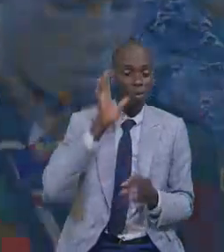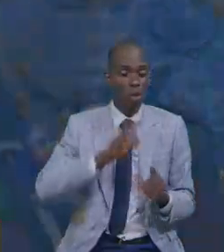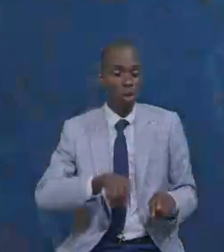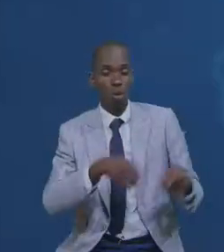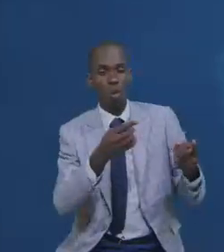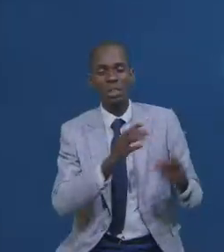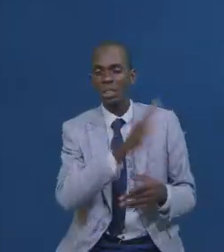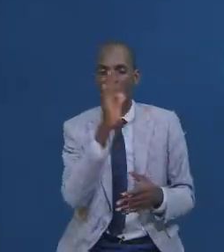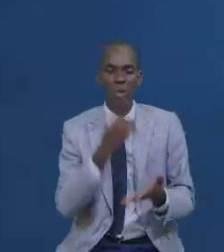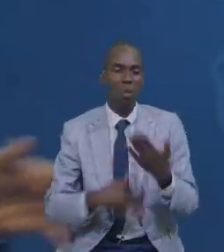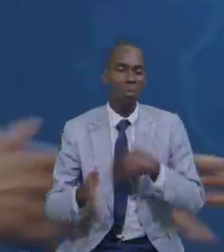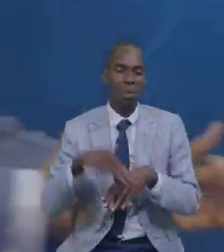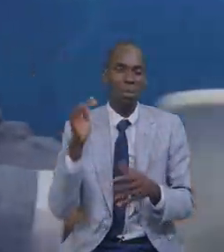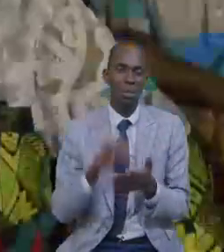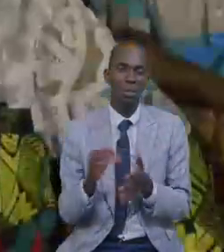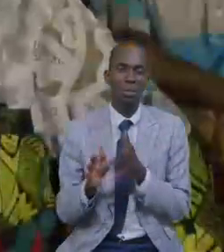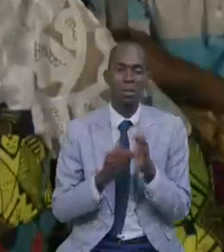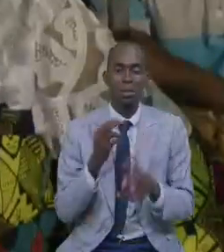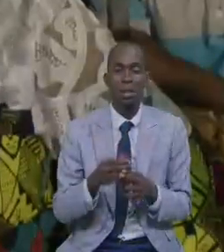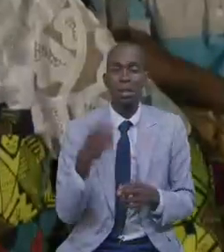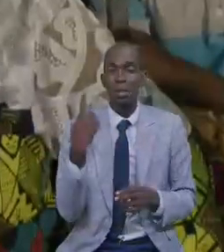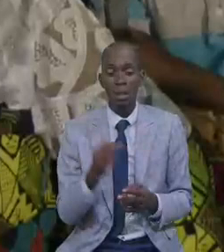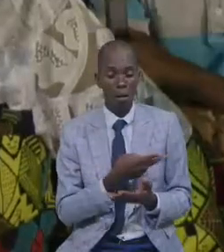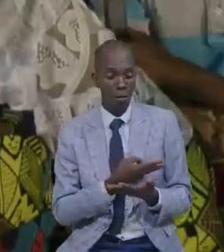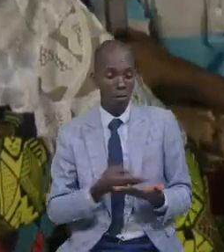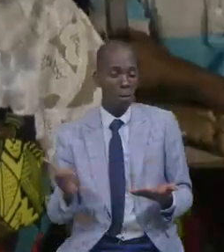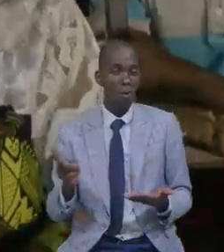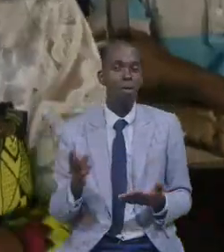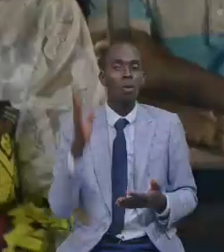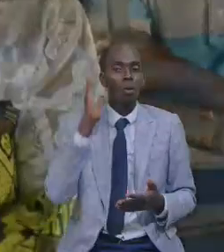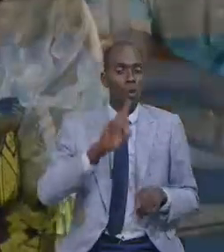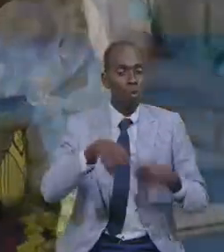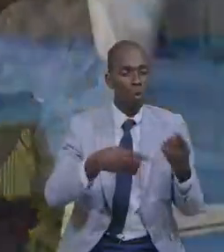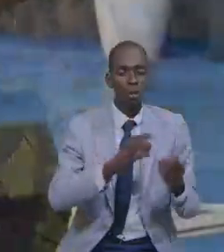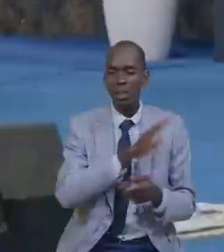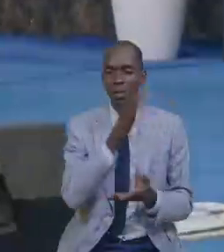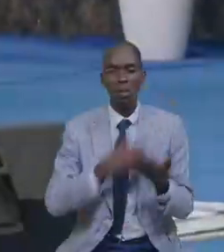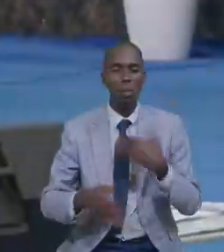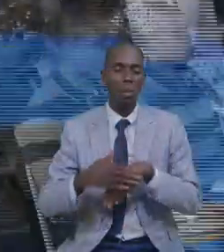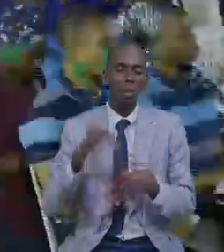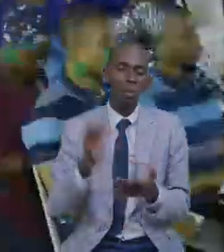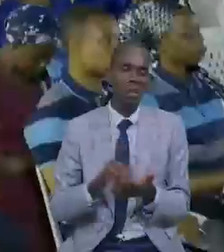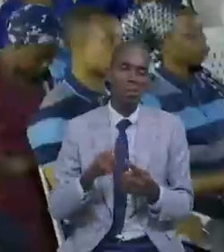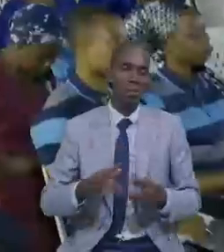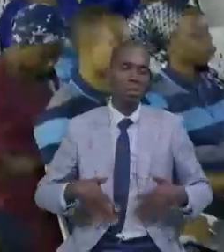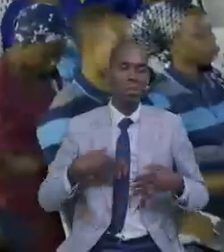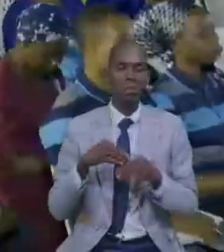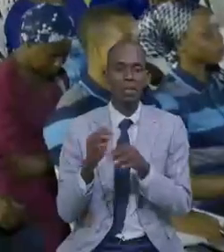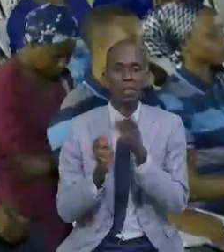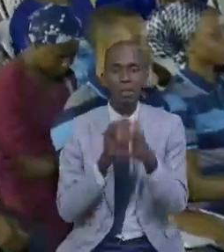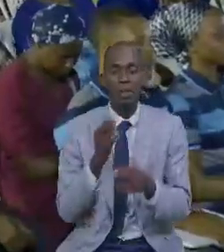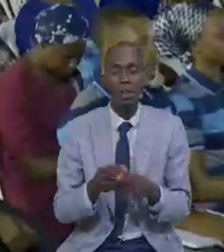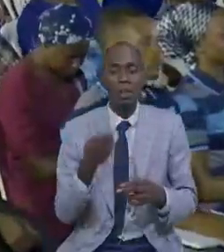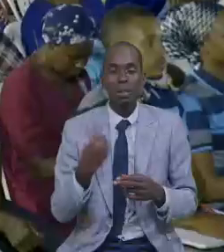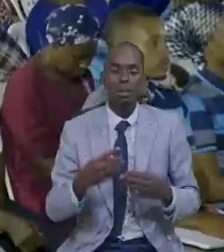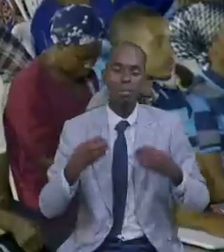spirit will not come back again. The failure will go, and failure will never come back to your life again. And the